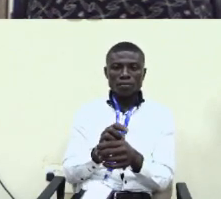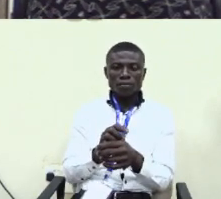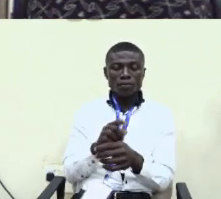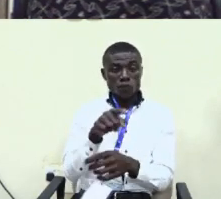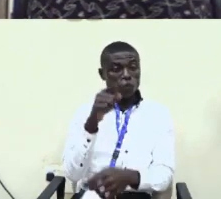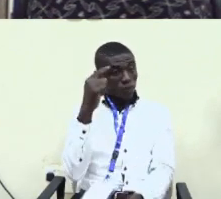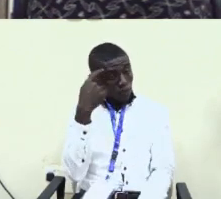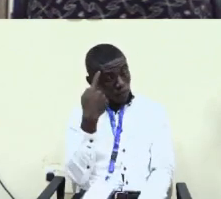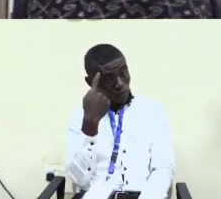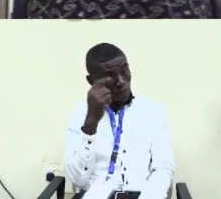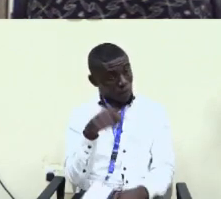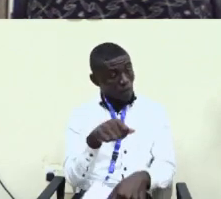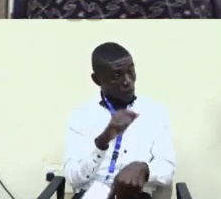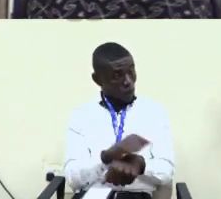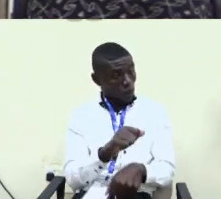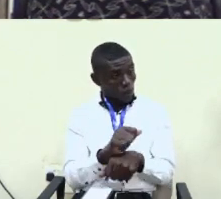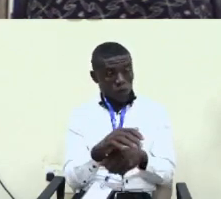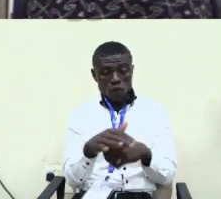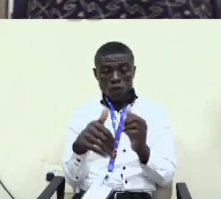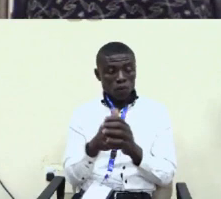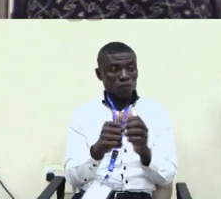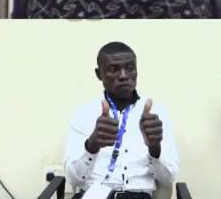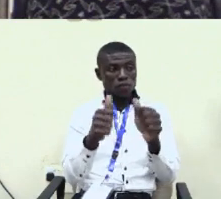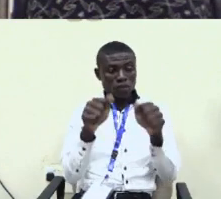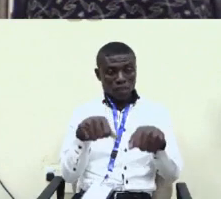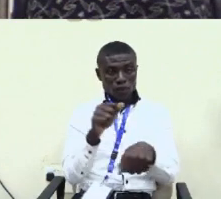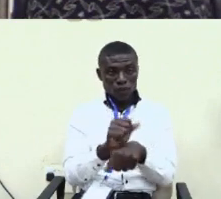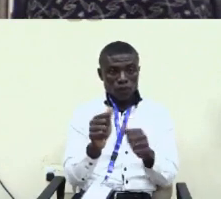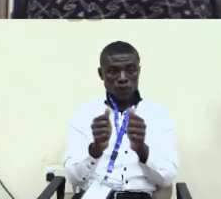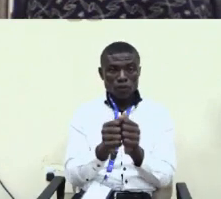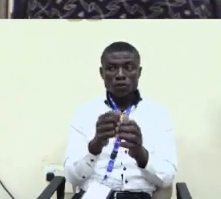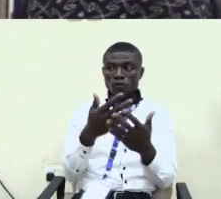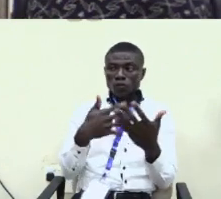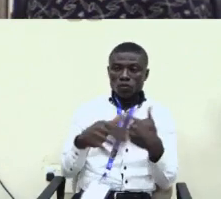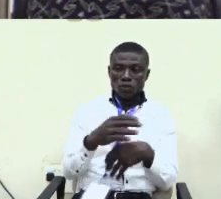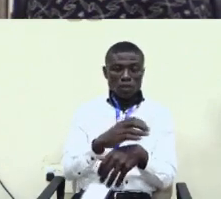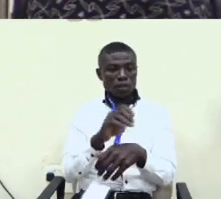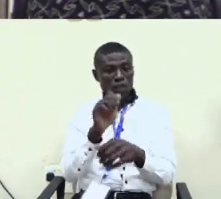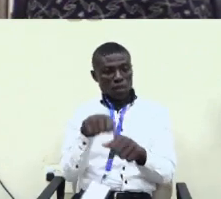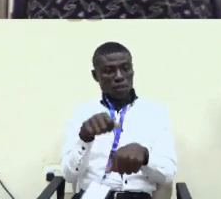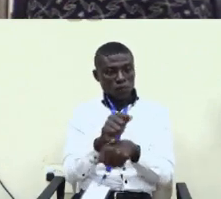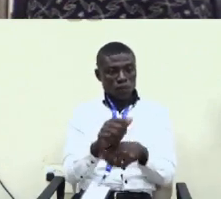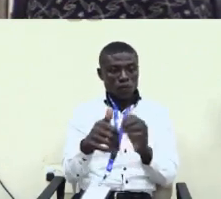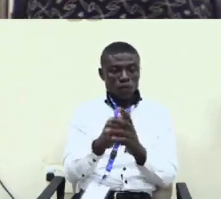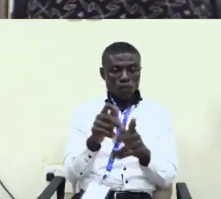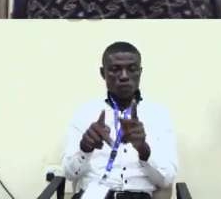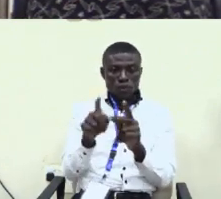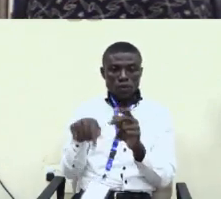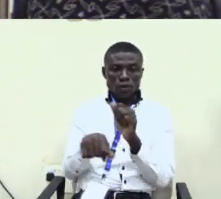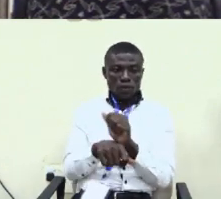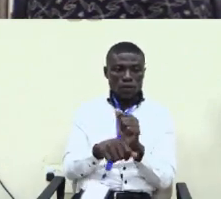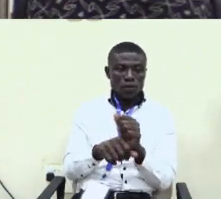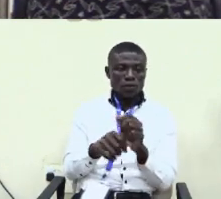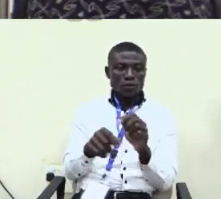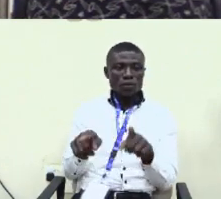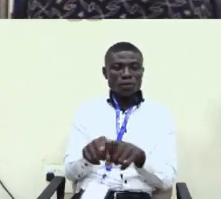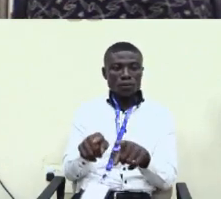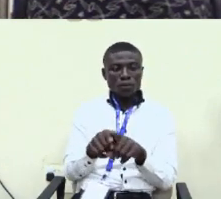you think that they could have leveraged on the social capital that these individuals may have